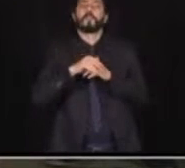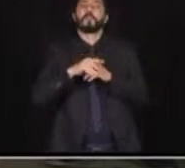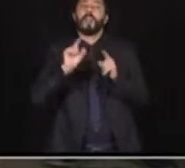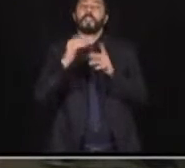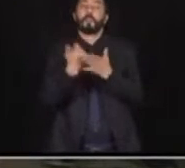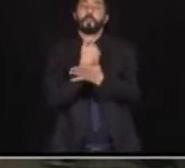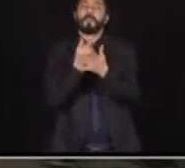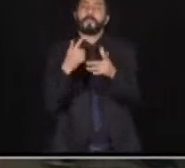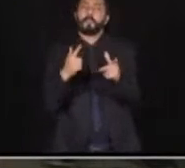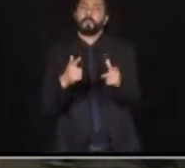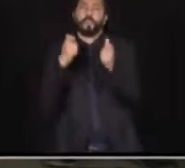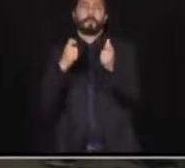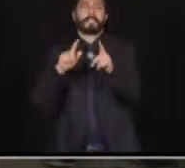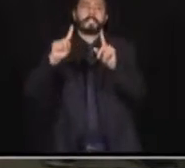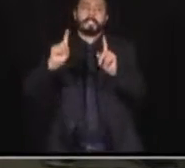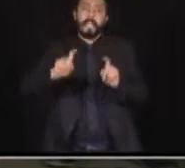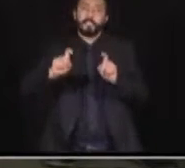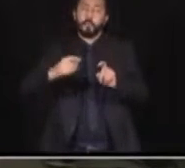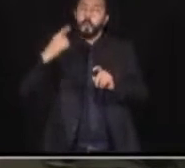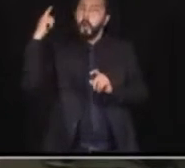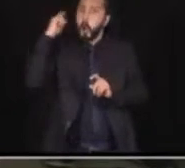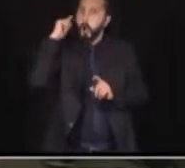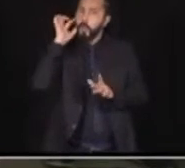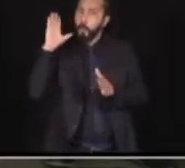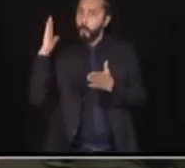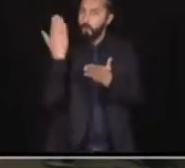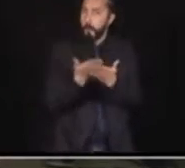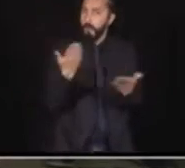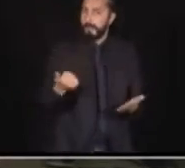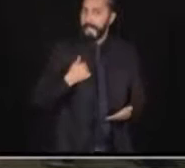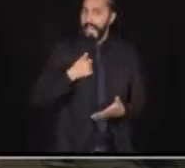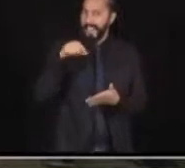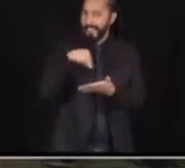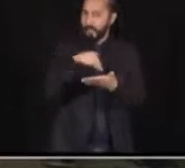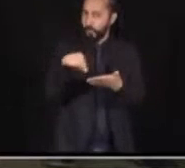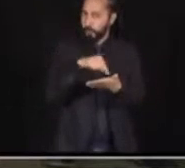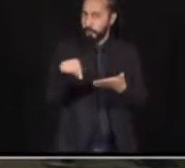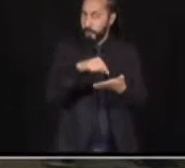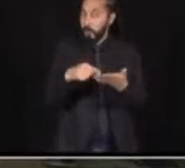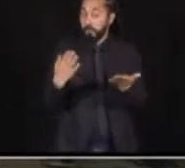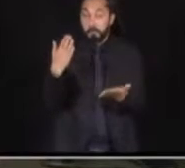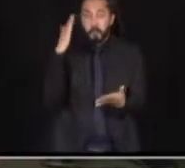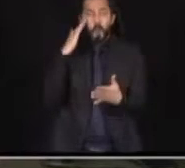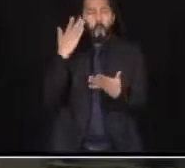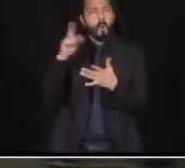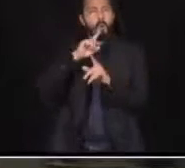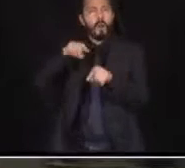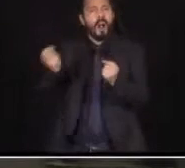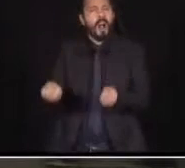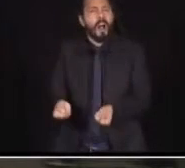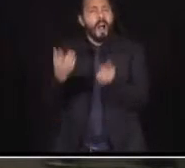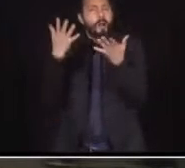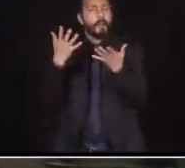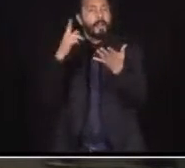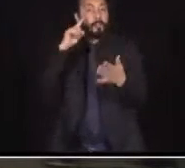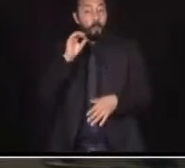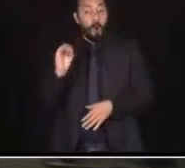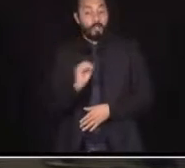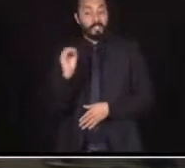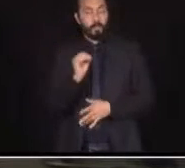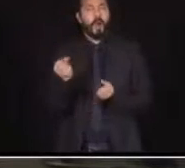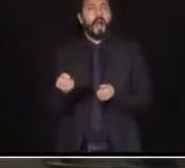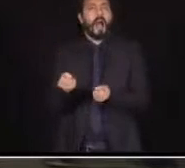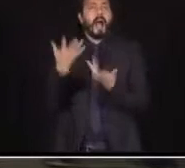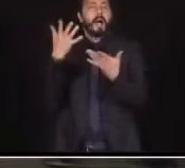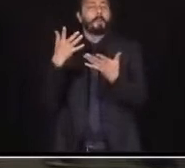tests are reportedly being delivered to Canada this week. So do you know yet how many tests Ontario will get and how they'll